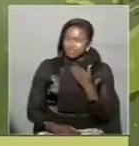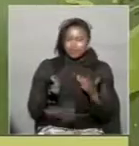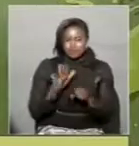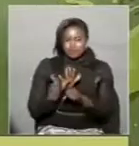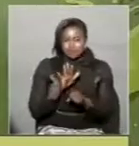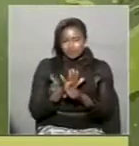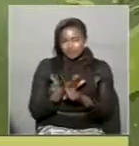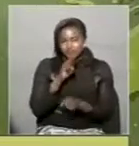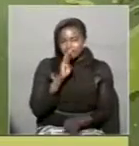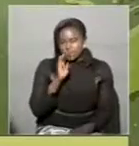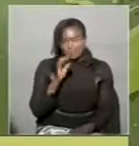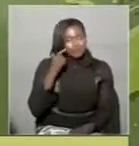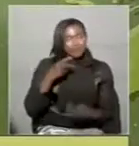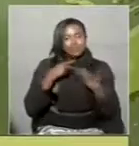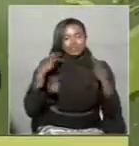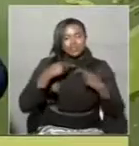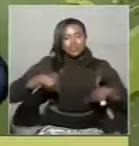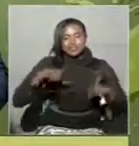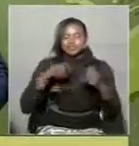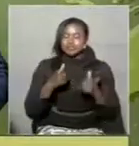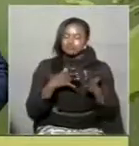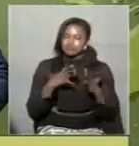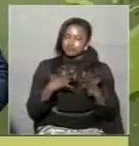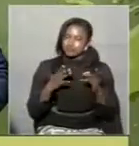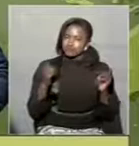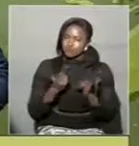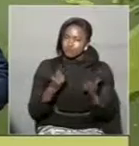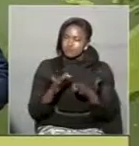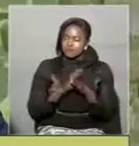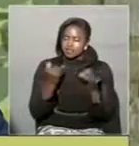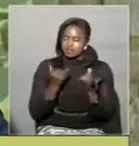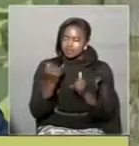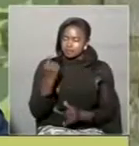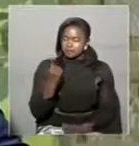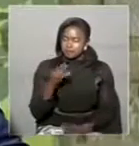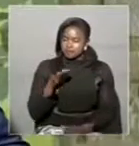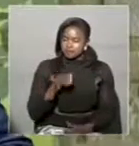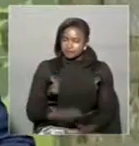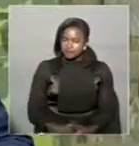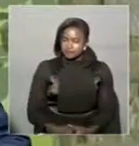hosting us. You're most welcome, Doctor. Let's take a very short break. On return, we'll have business news. Please keep around.